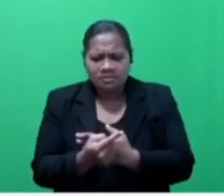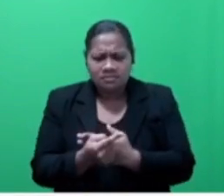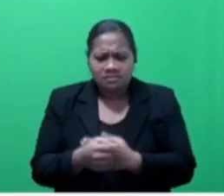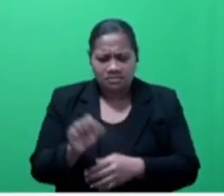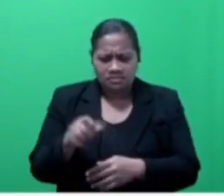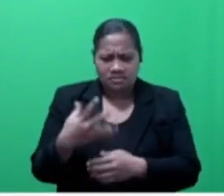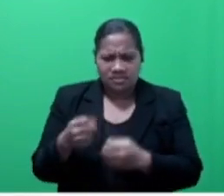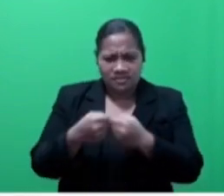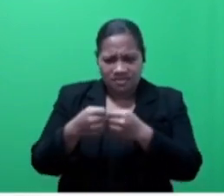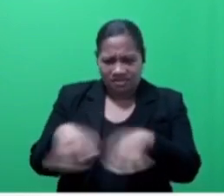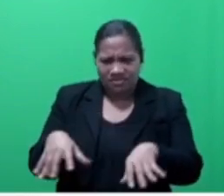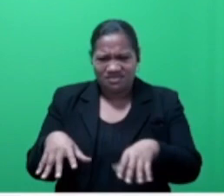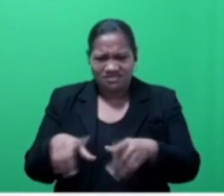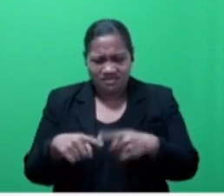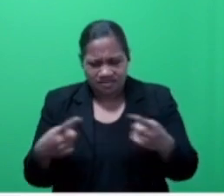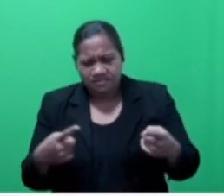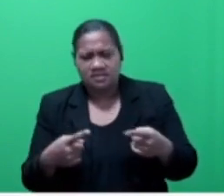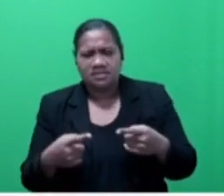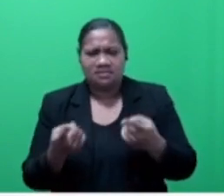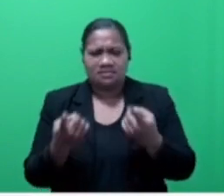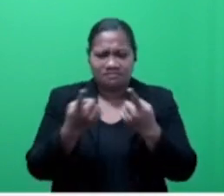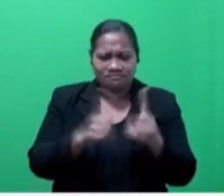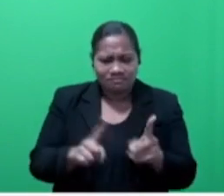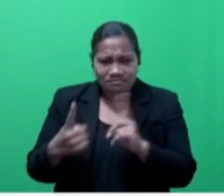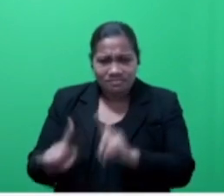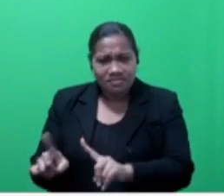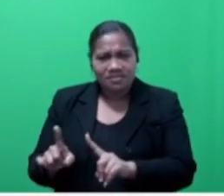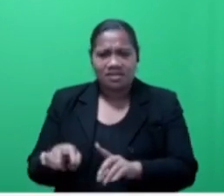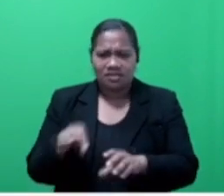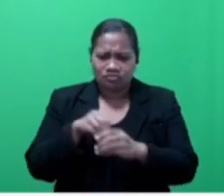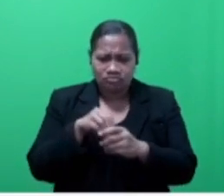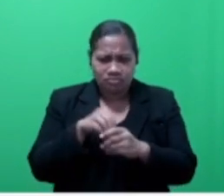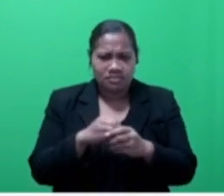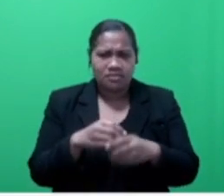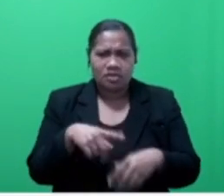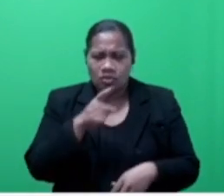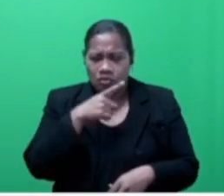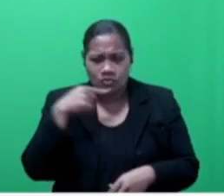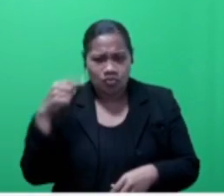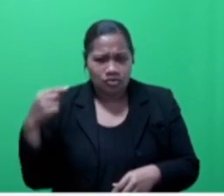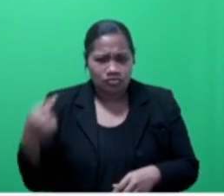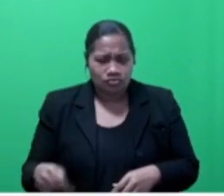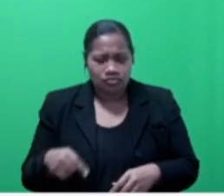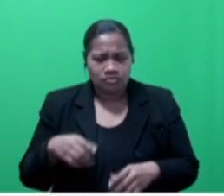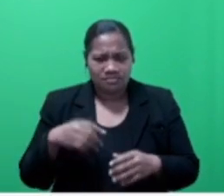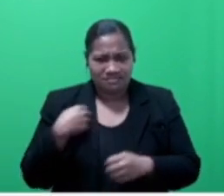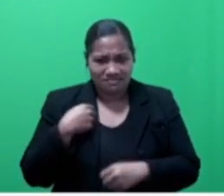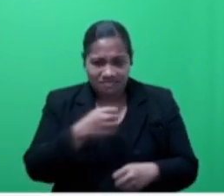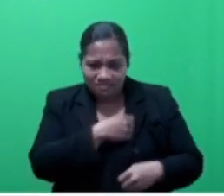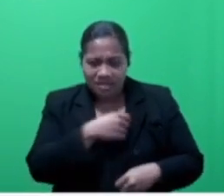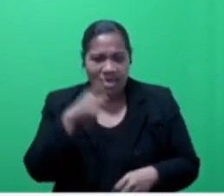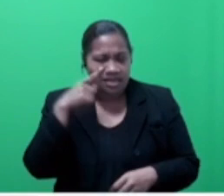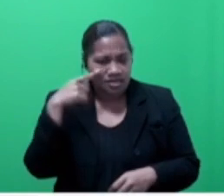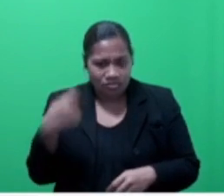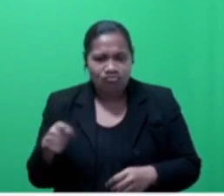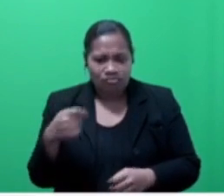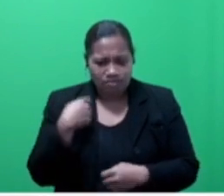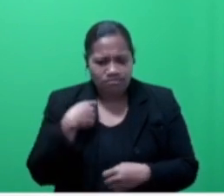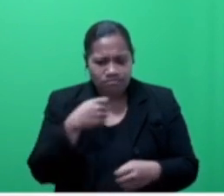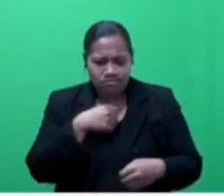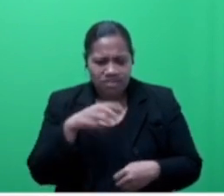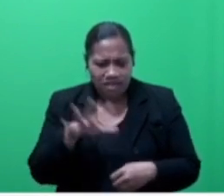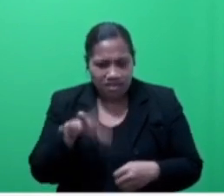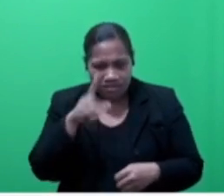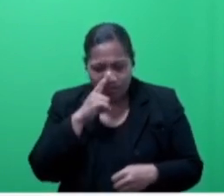It would appear now on both sides, including Russian troops and Ukrainian civilians and military also. In response to